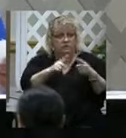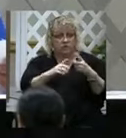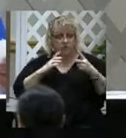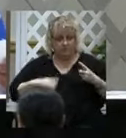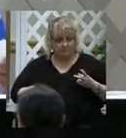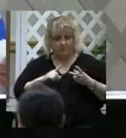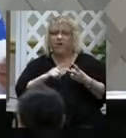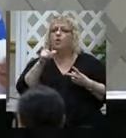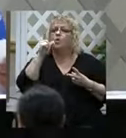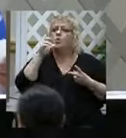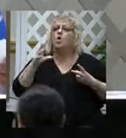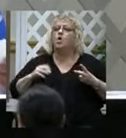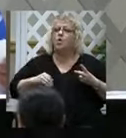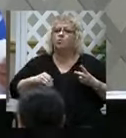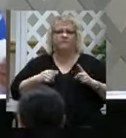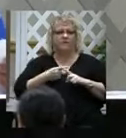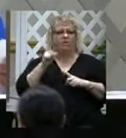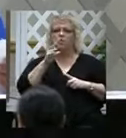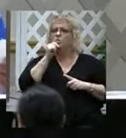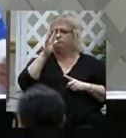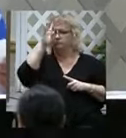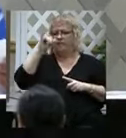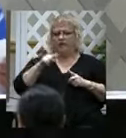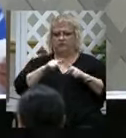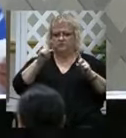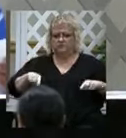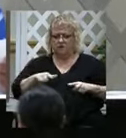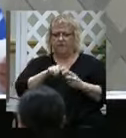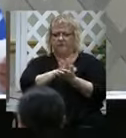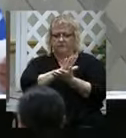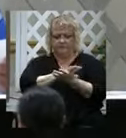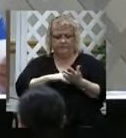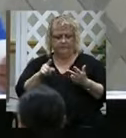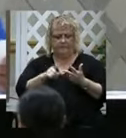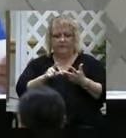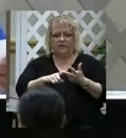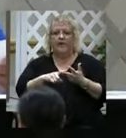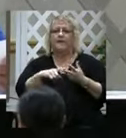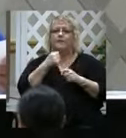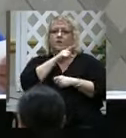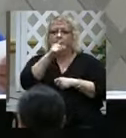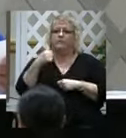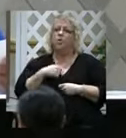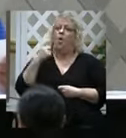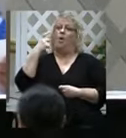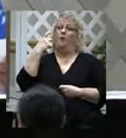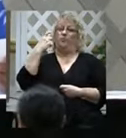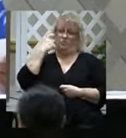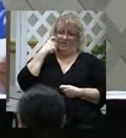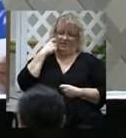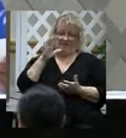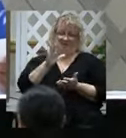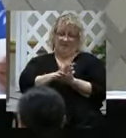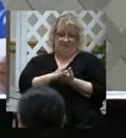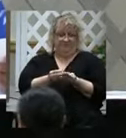identify who owns them, where they live, if you can find them, and make sure that you have the most recent version of the